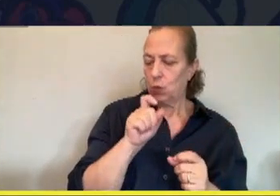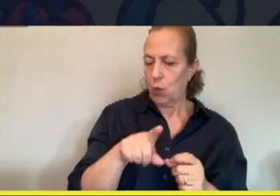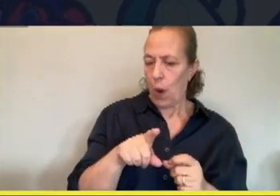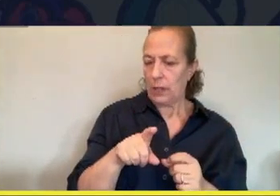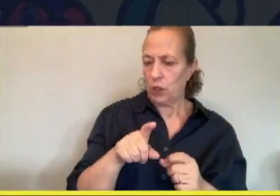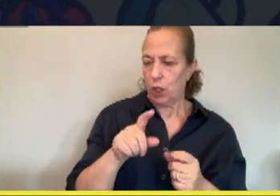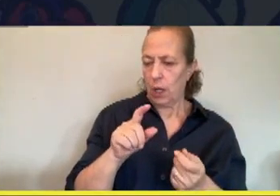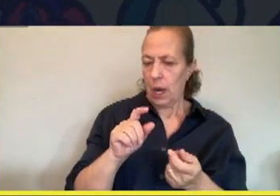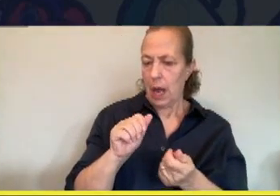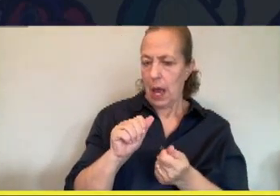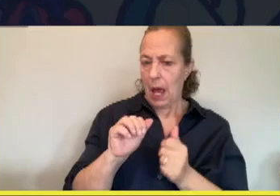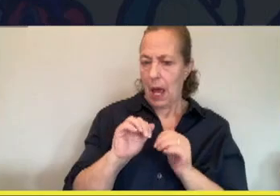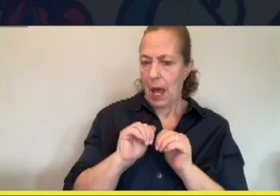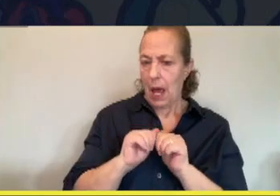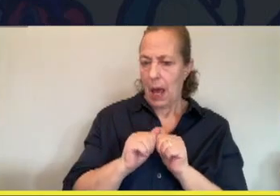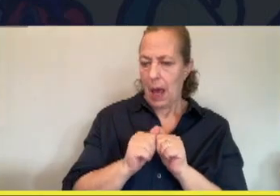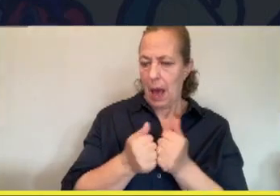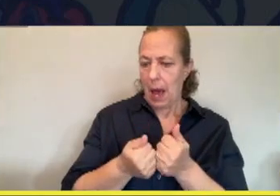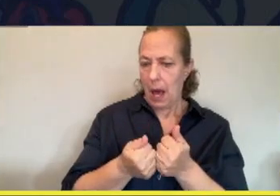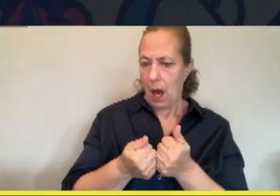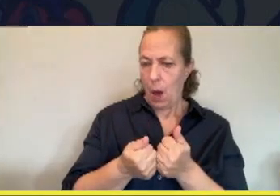disabilities?